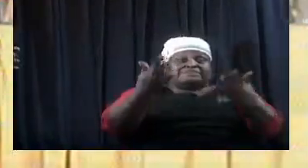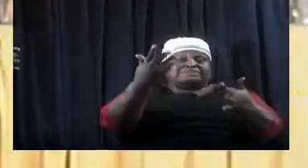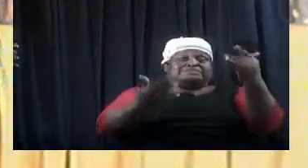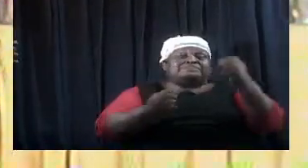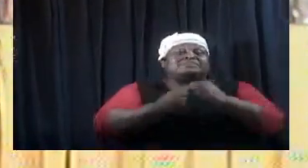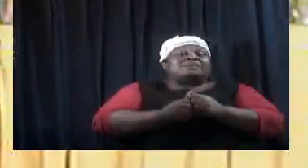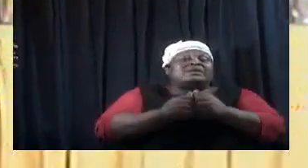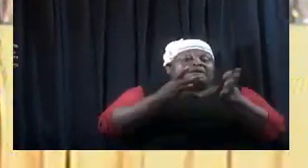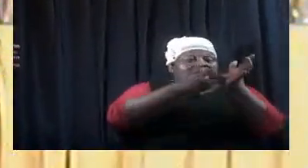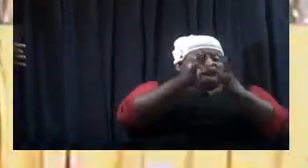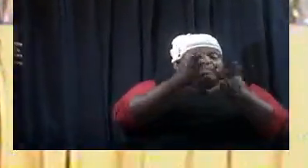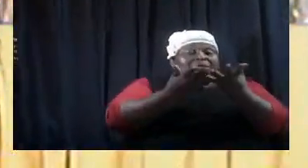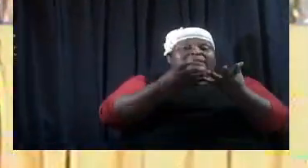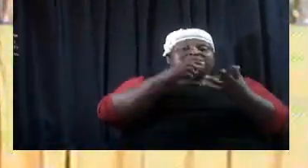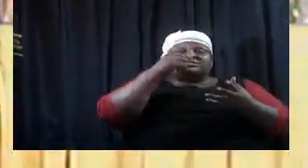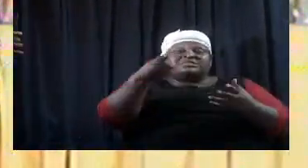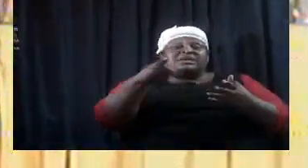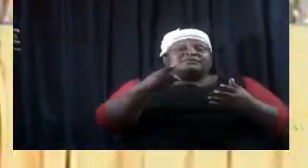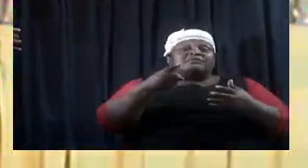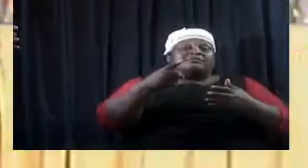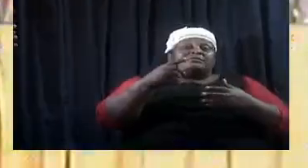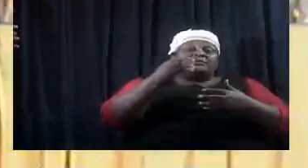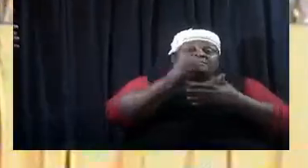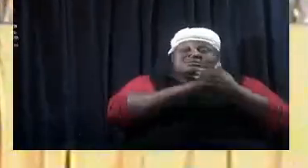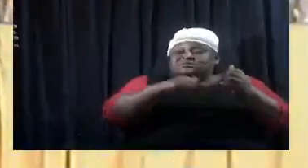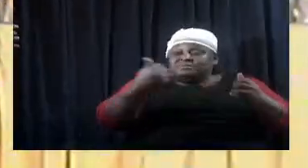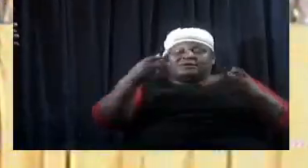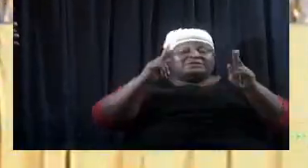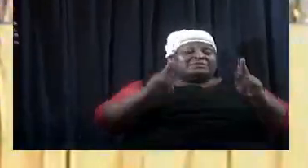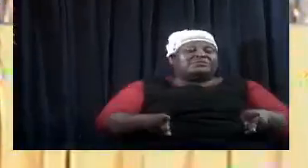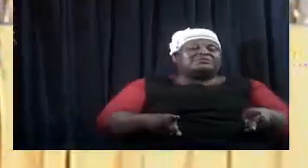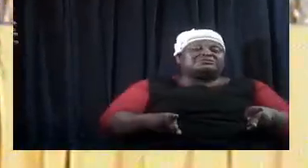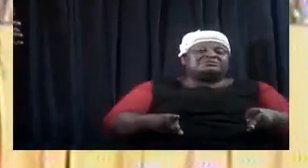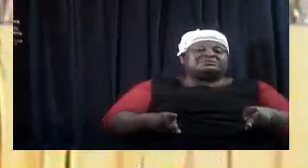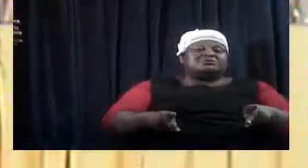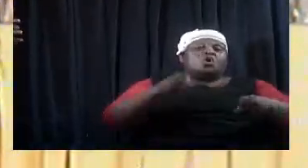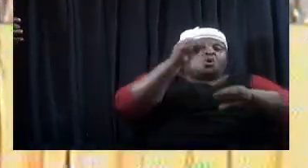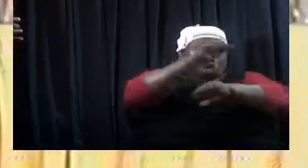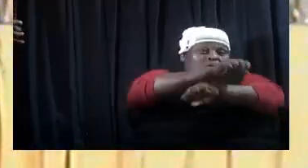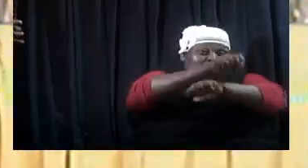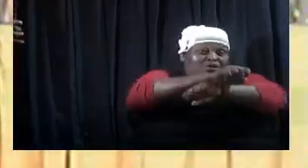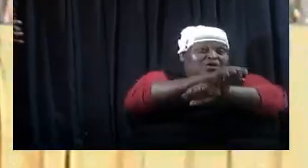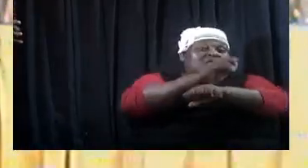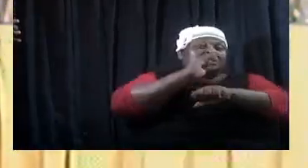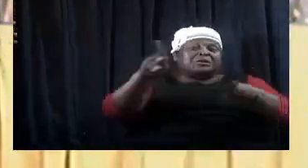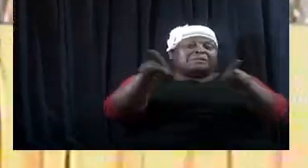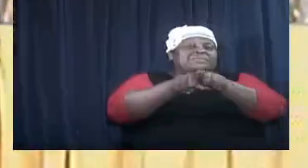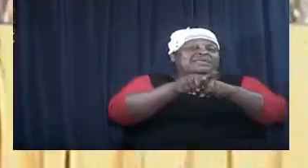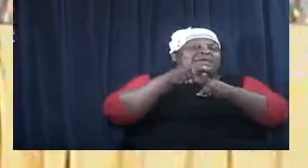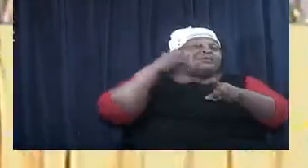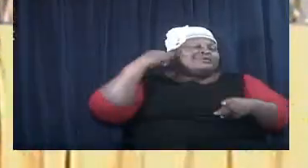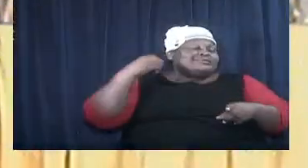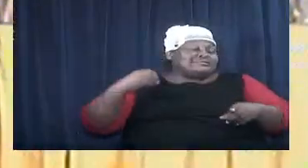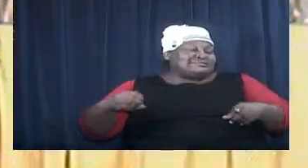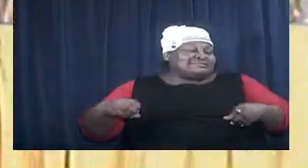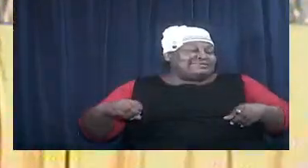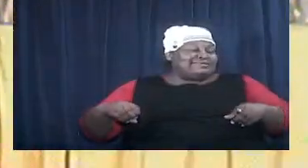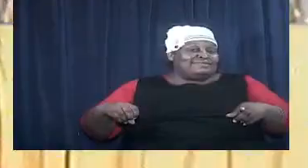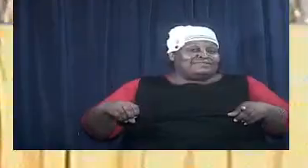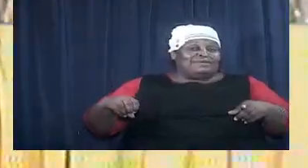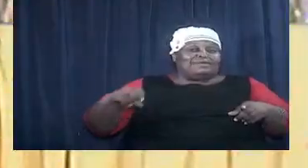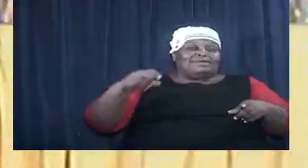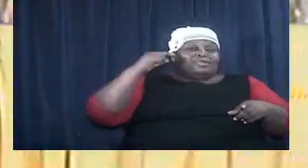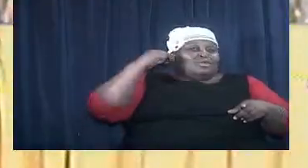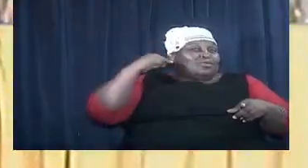The Bible also says that some other person's works are going to be like silver, bronze, and